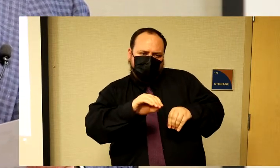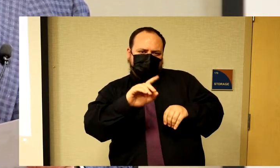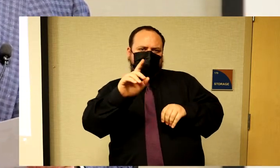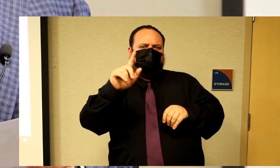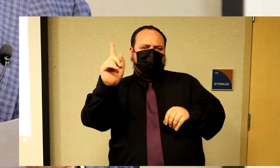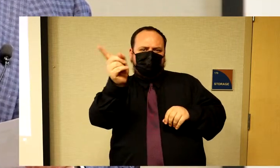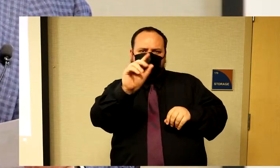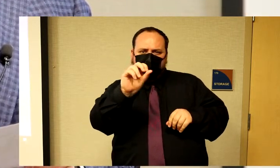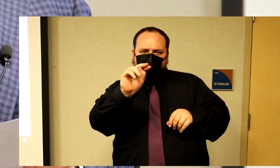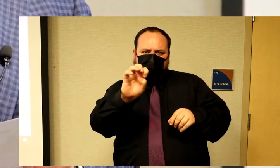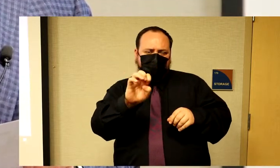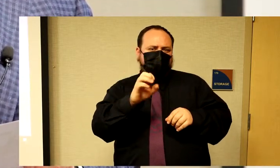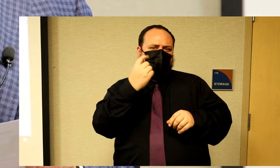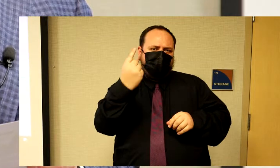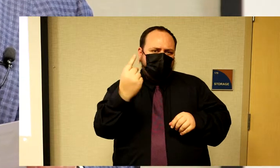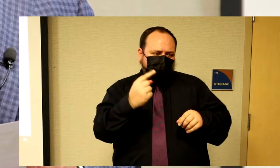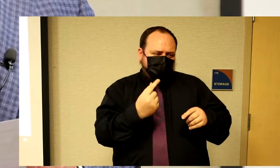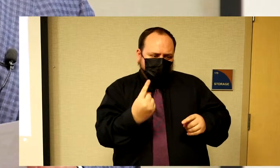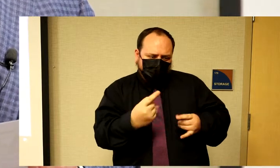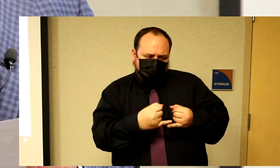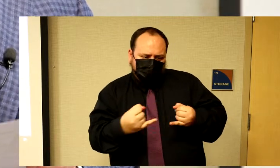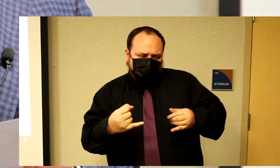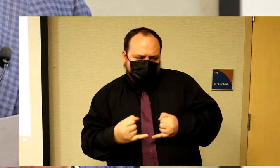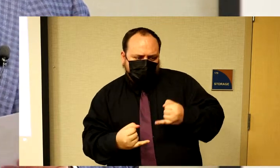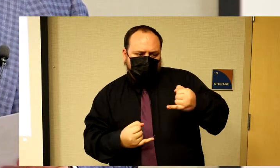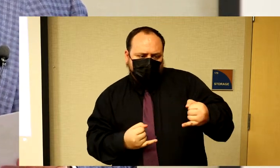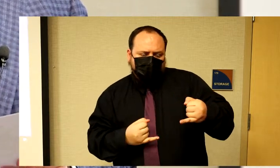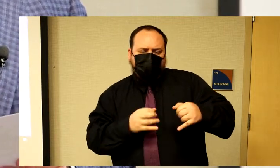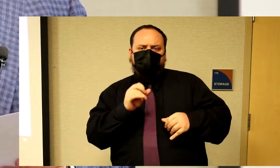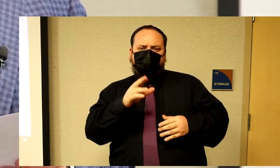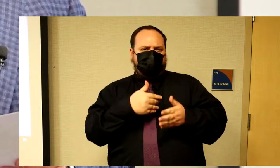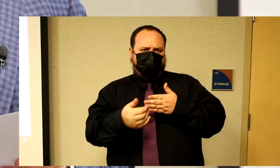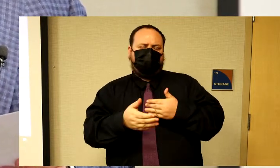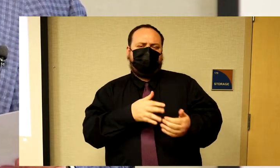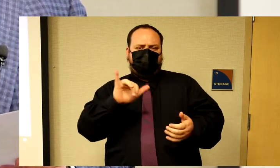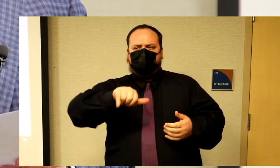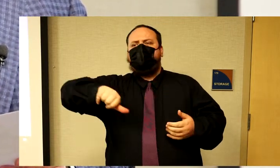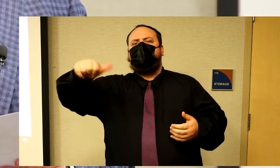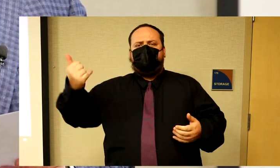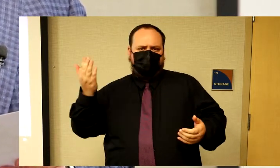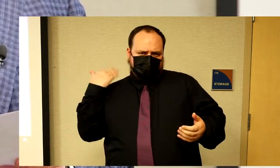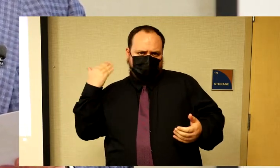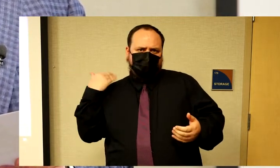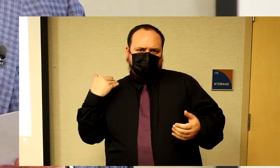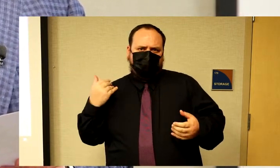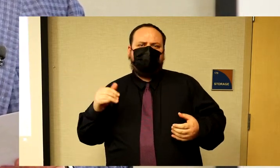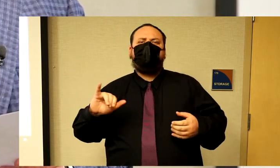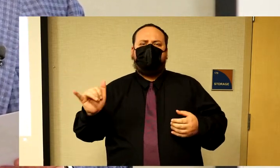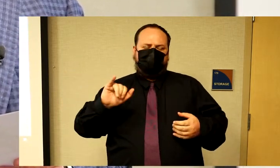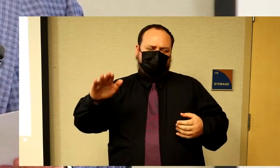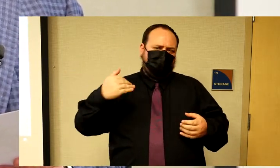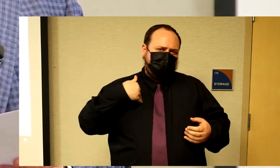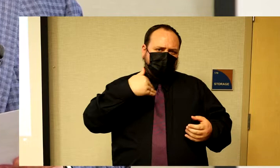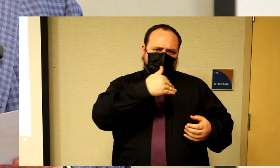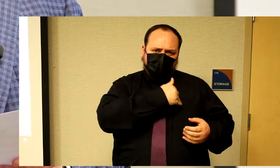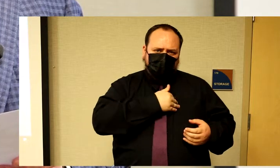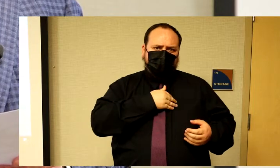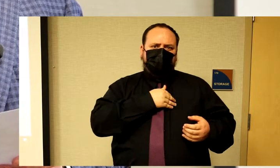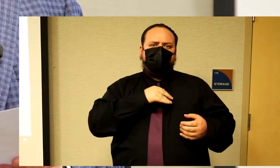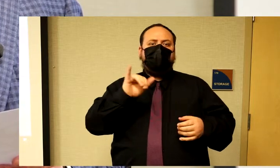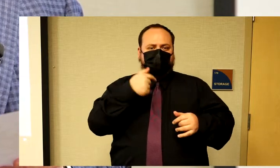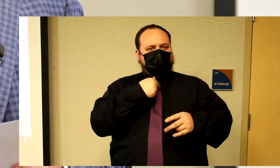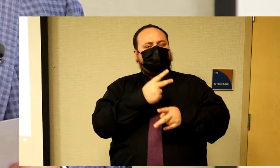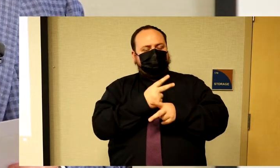zone 1, 2 streets over or 1 street over, like they've done elsewhere, like the Board of Supervisors. And I keep referring to the